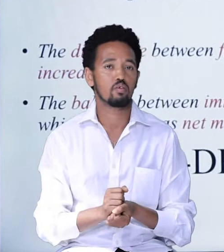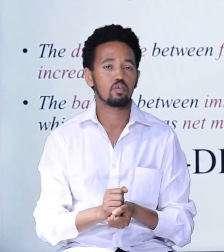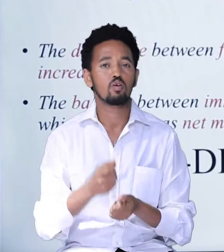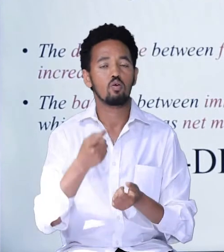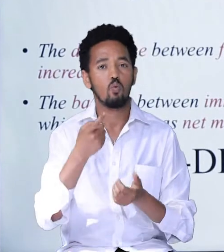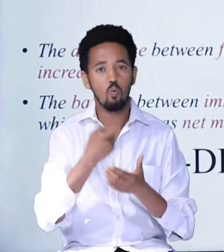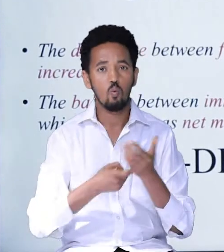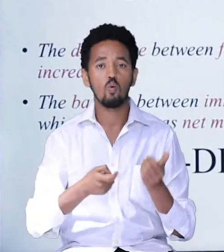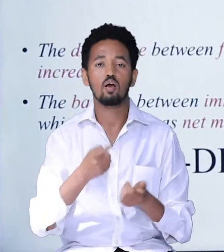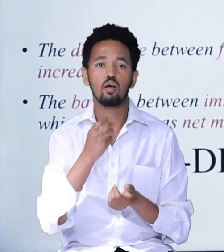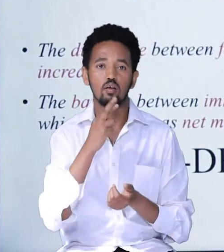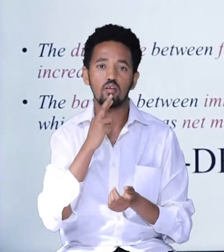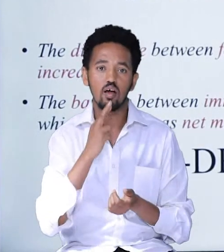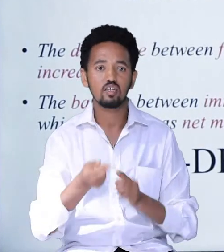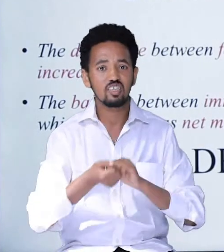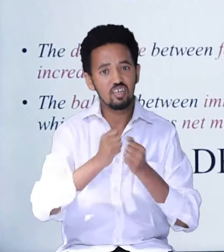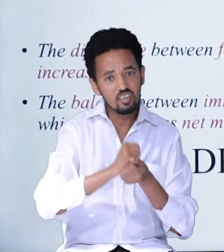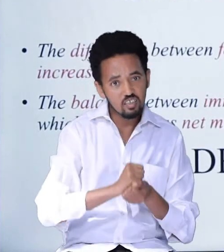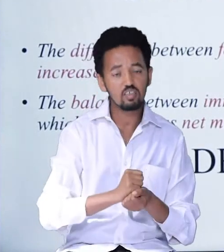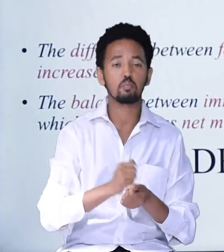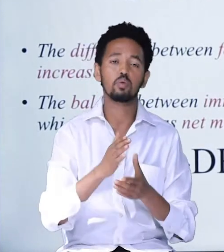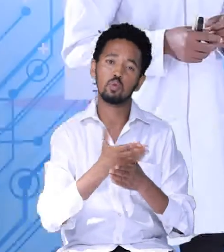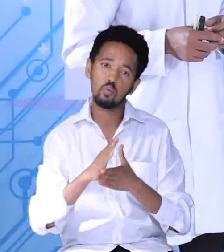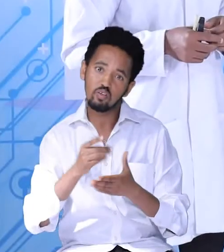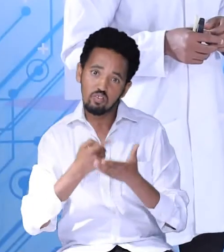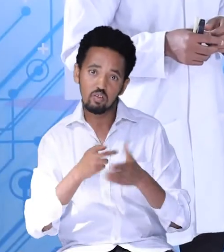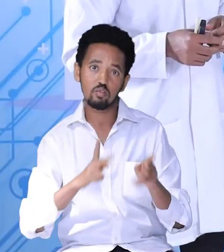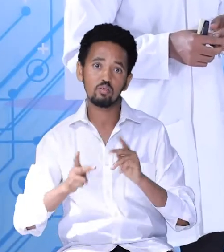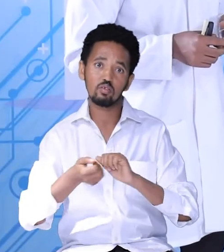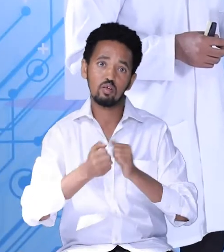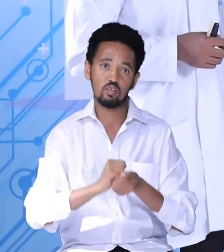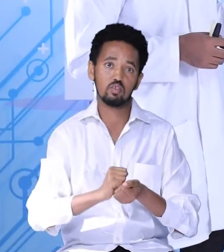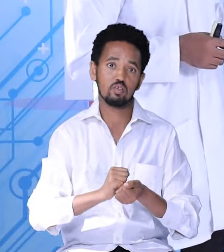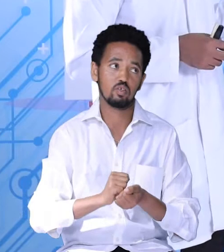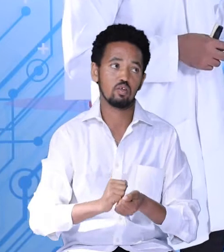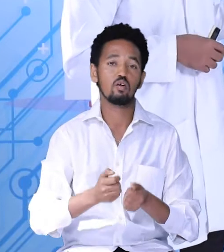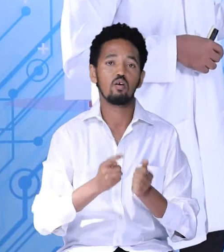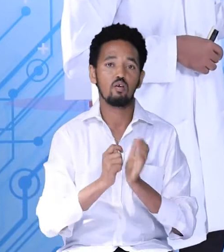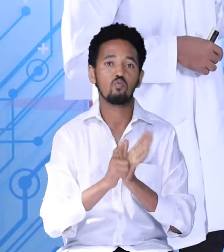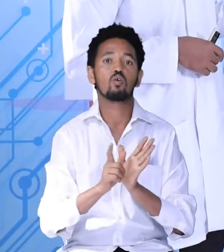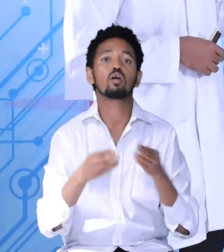What are the changes happen between these 3 dynamics of population changes? For example,